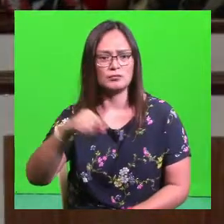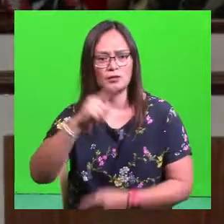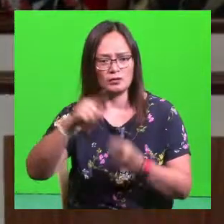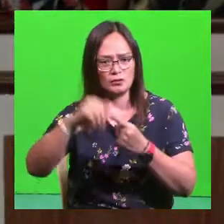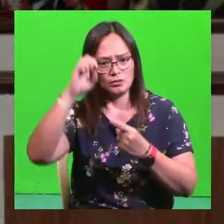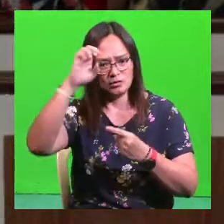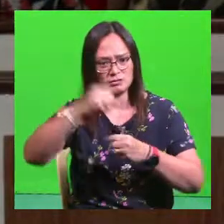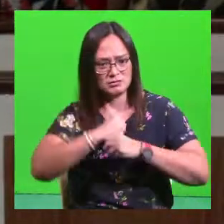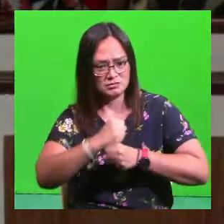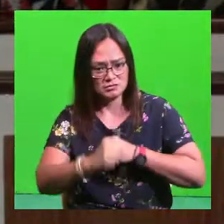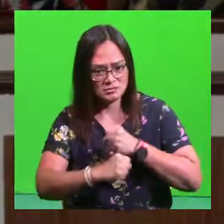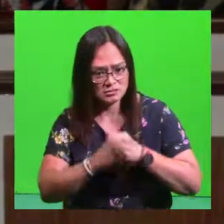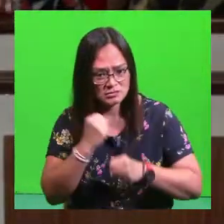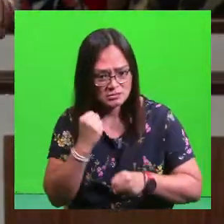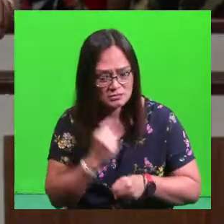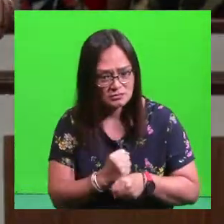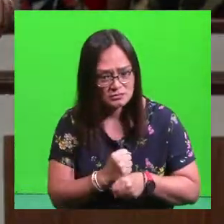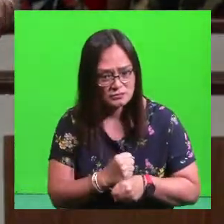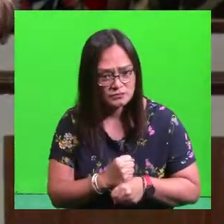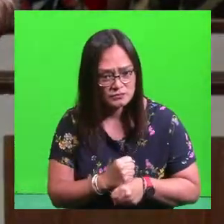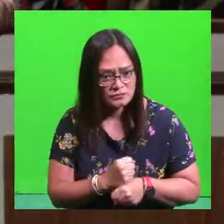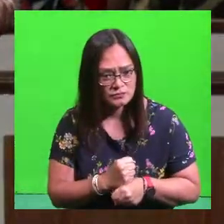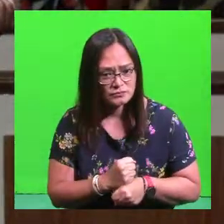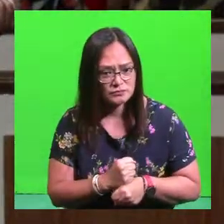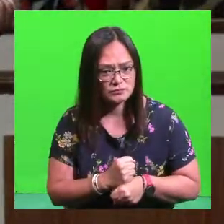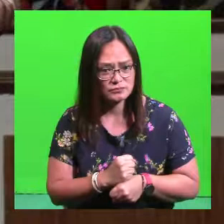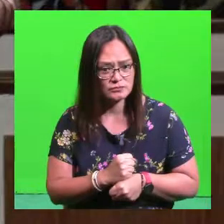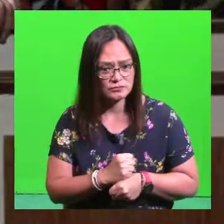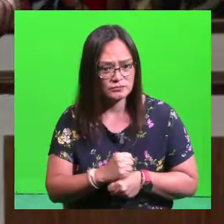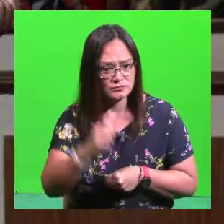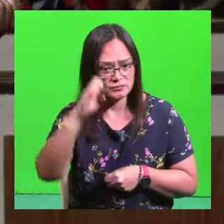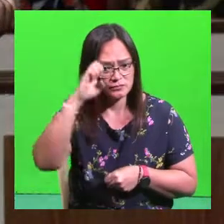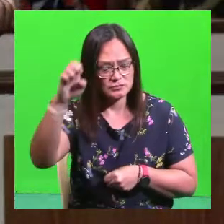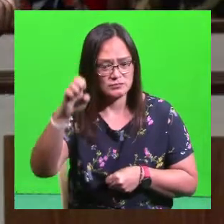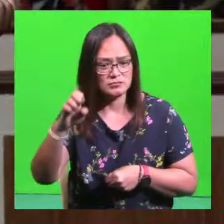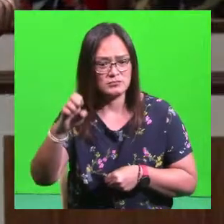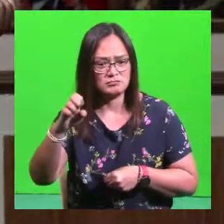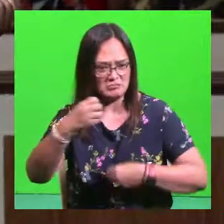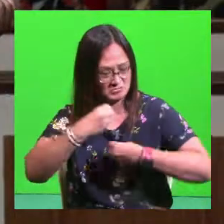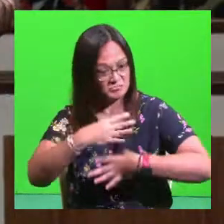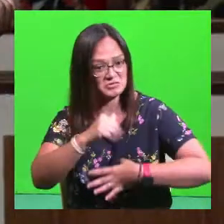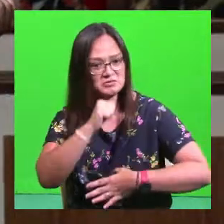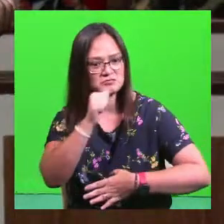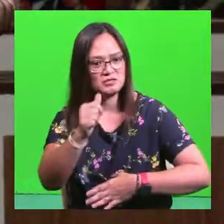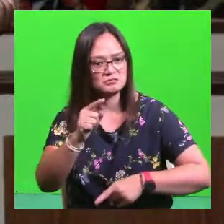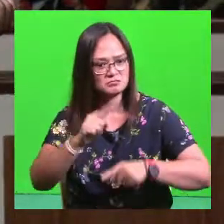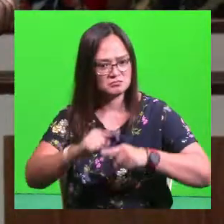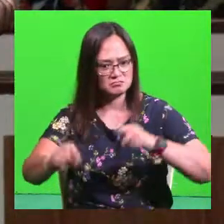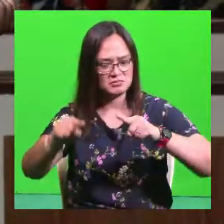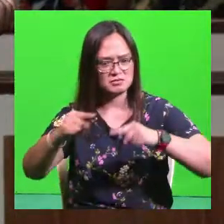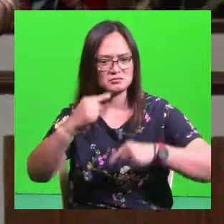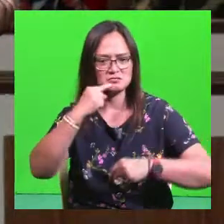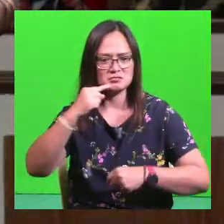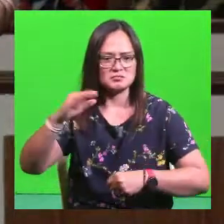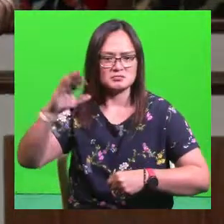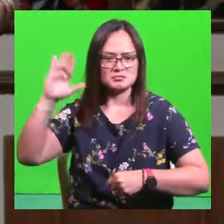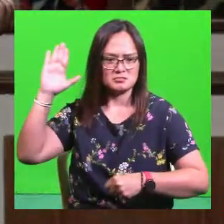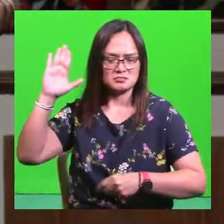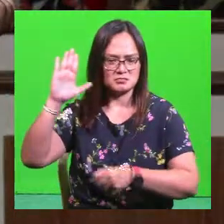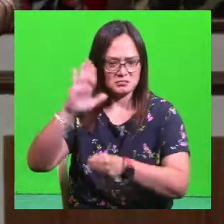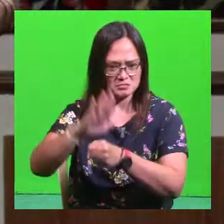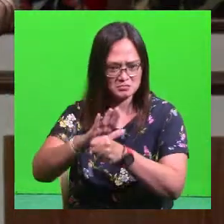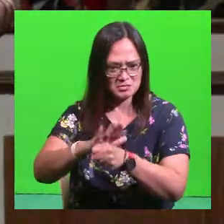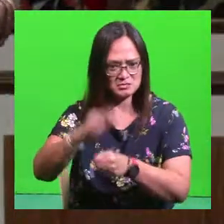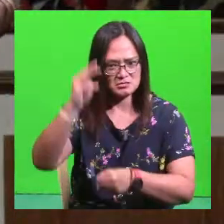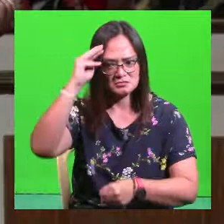he threatened not, but committed himself to him that judgeth righteously. Sino po